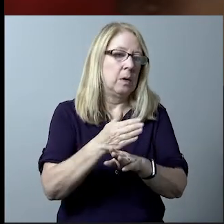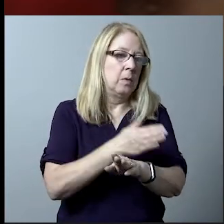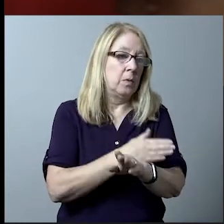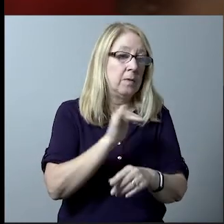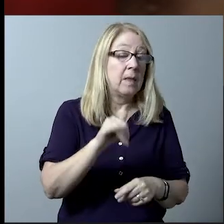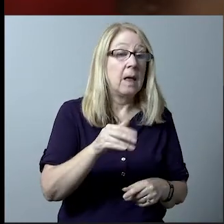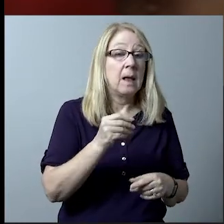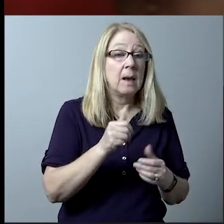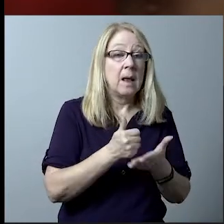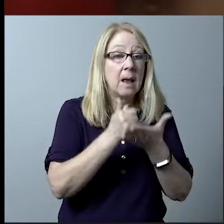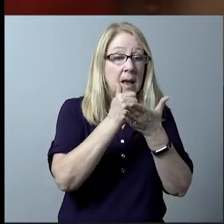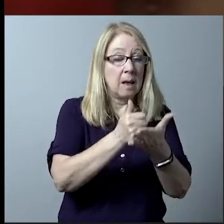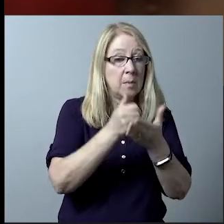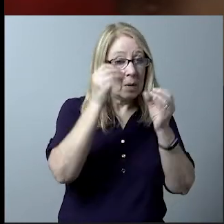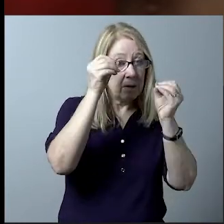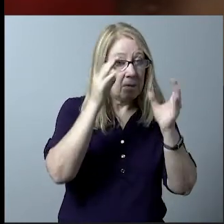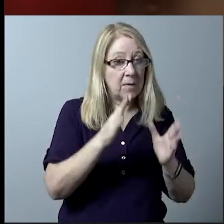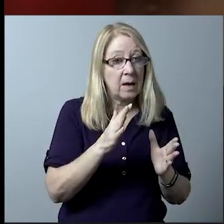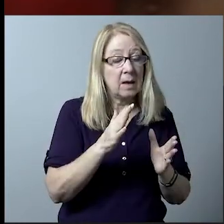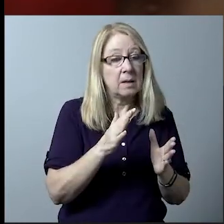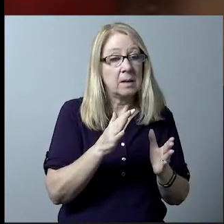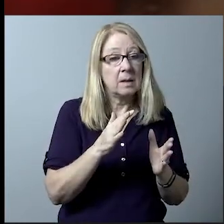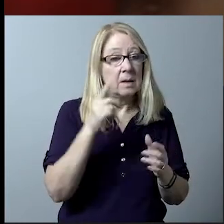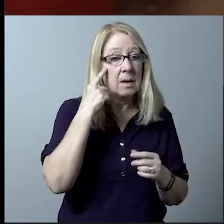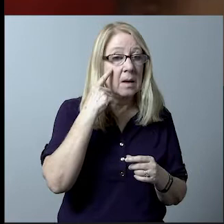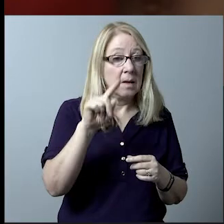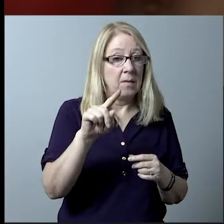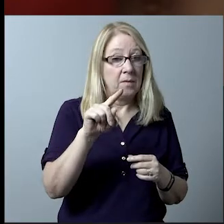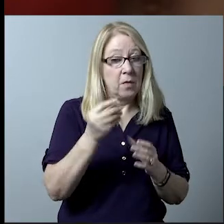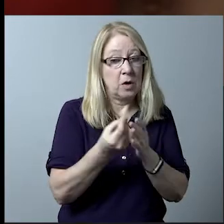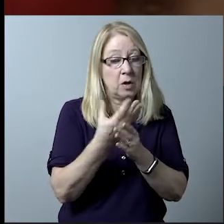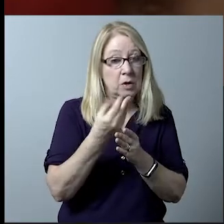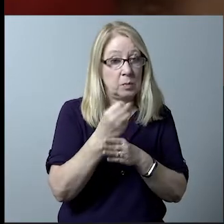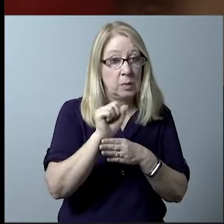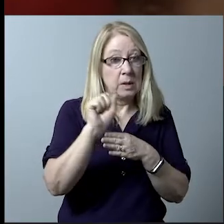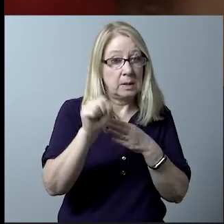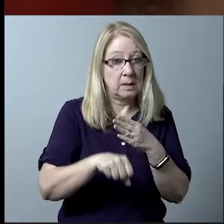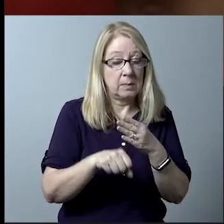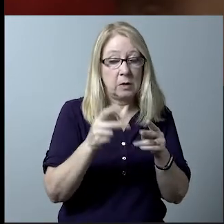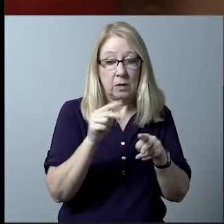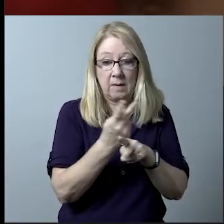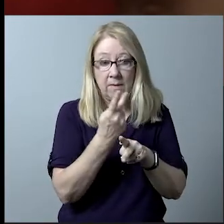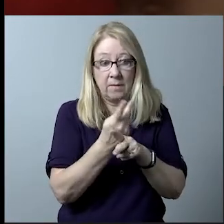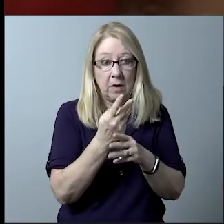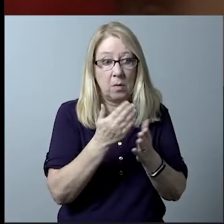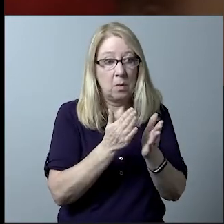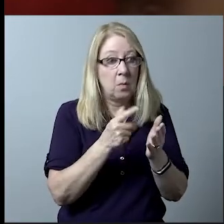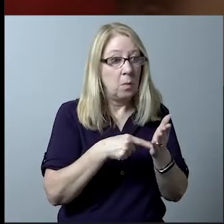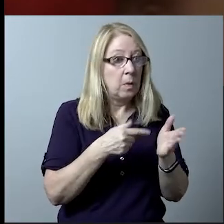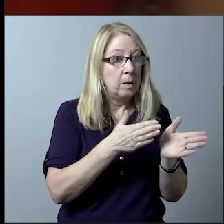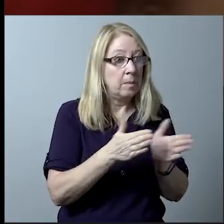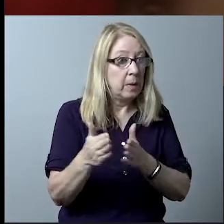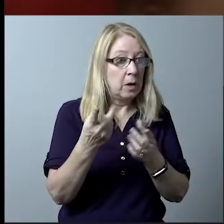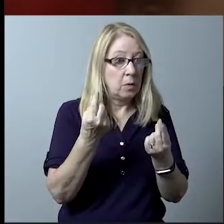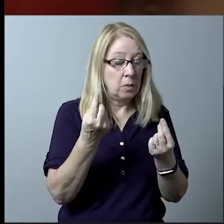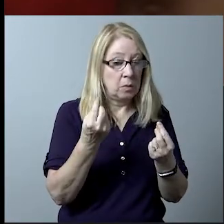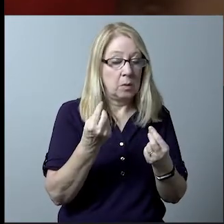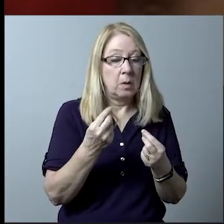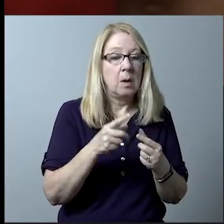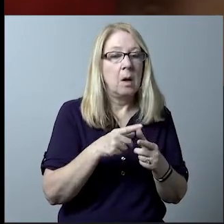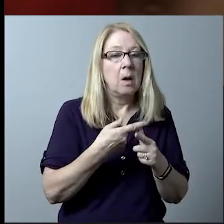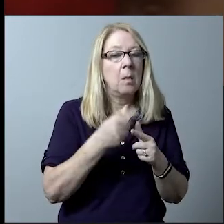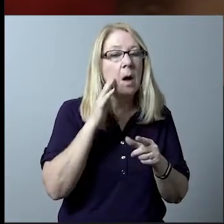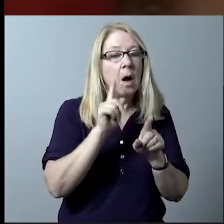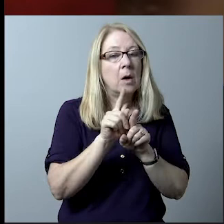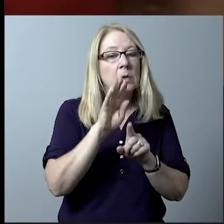members. And we're really hoping to help faculty for the spring semester and figure out what they want to do.